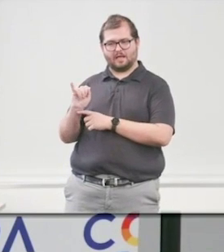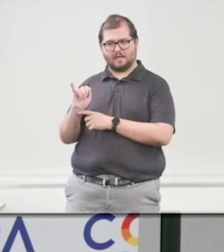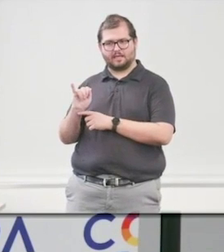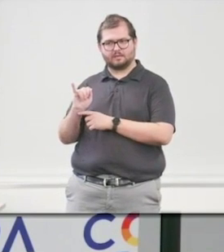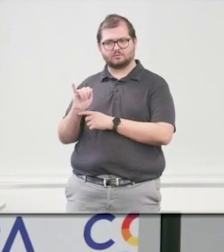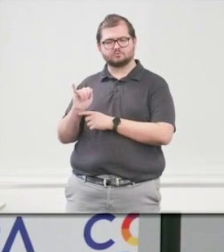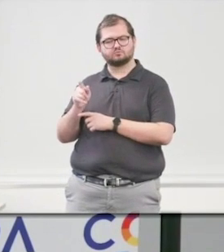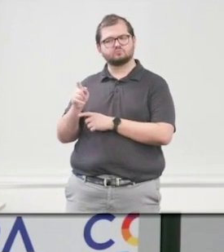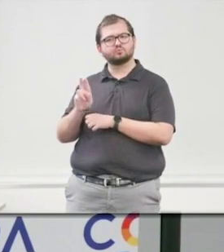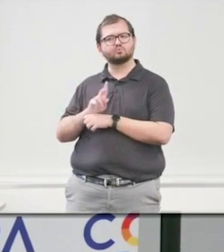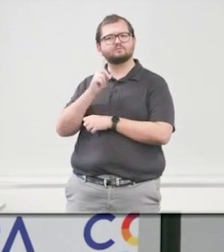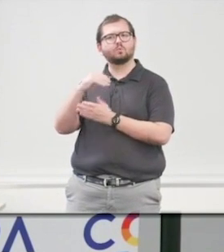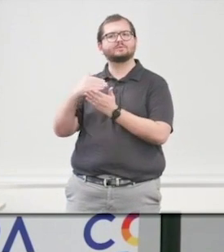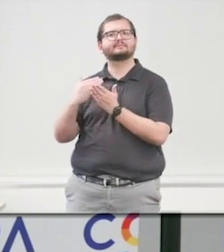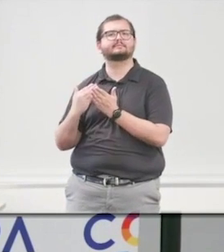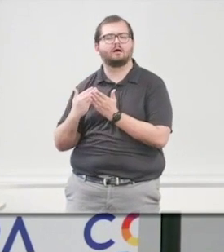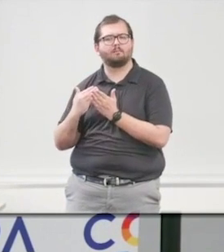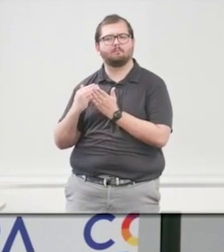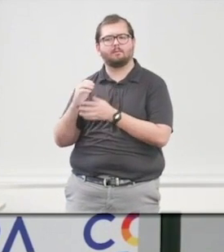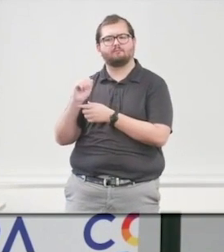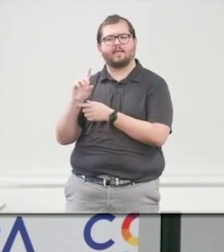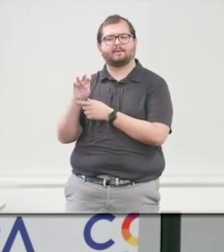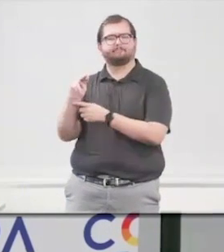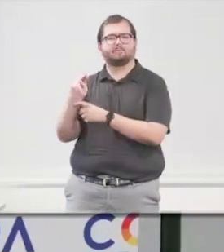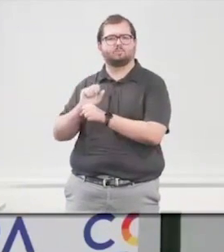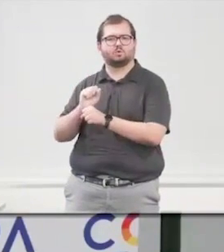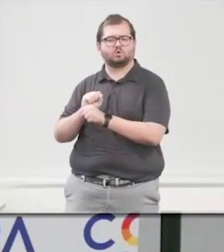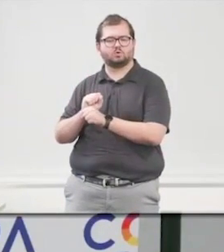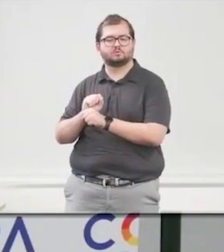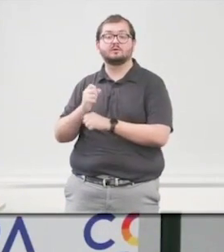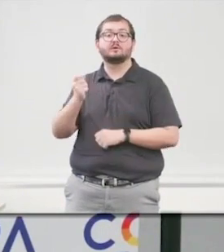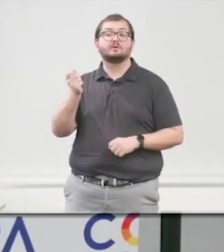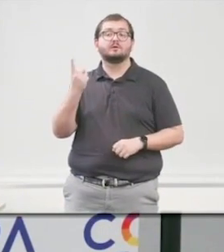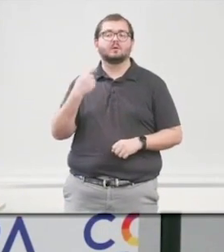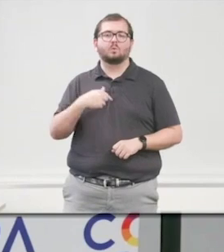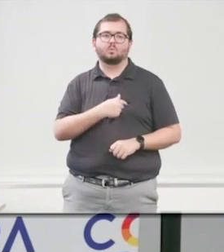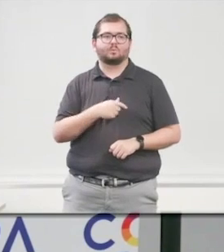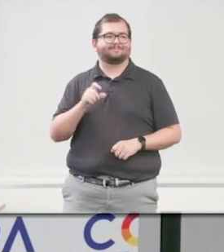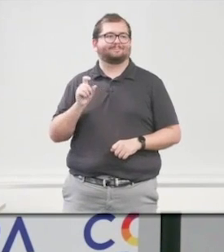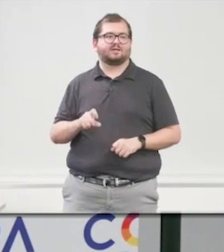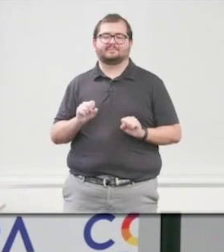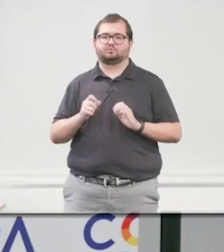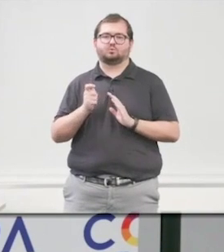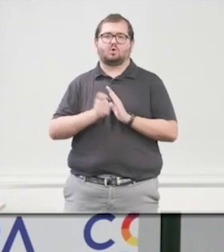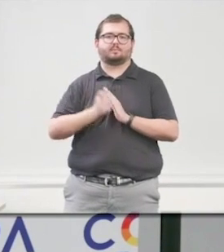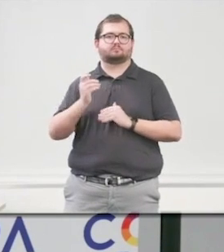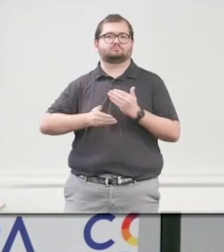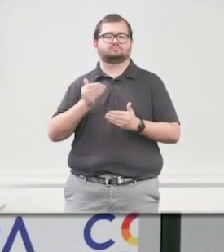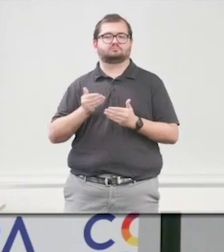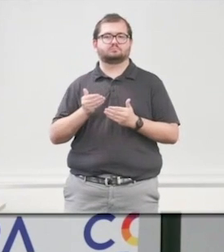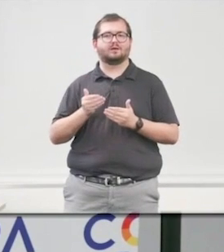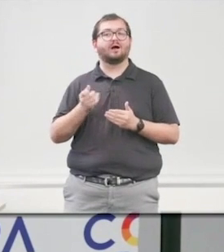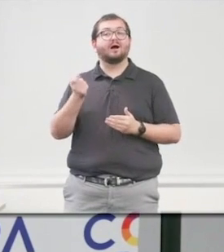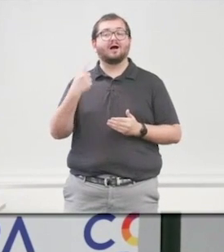some of the administrative burdens that we have within the healthcare system. We have to be able to automate without going